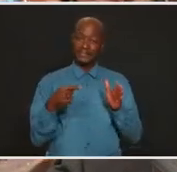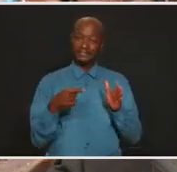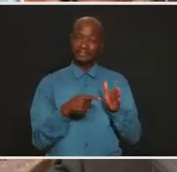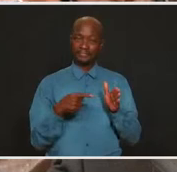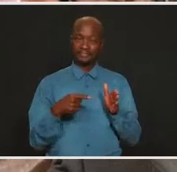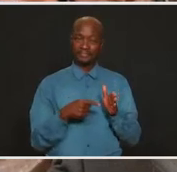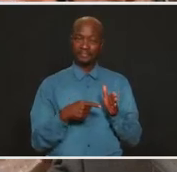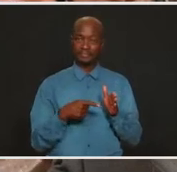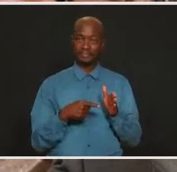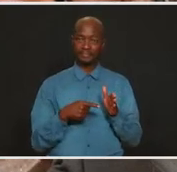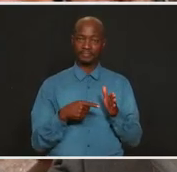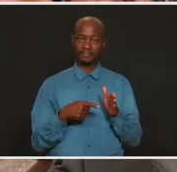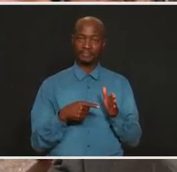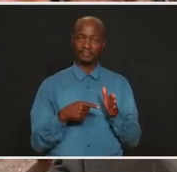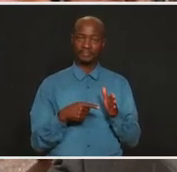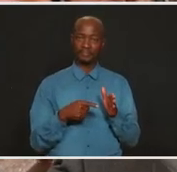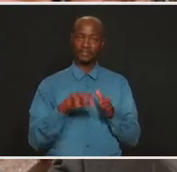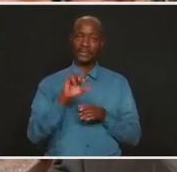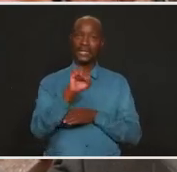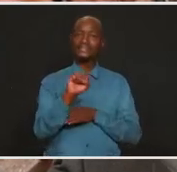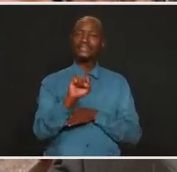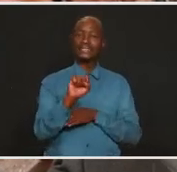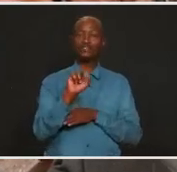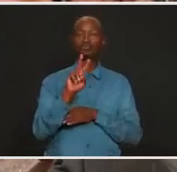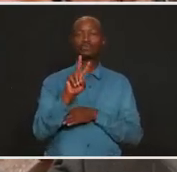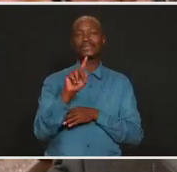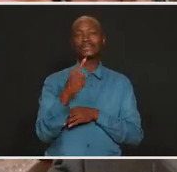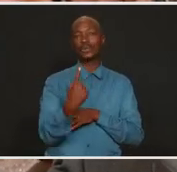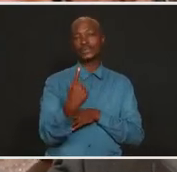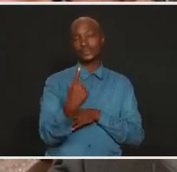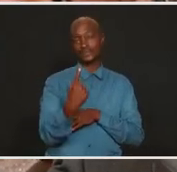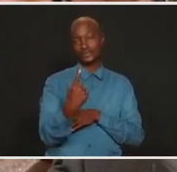especially on section 21.